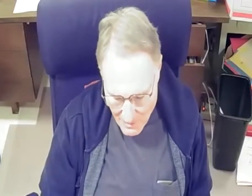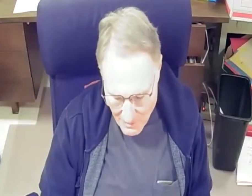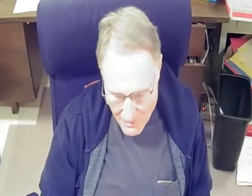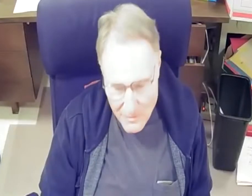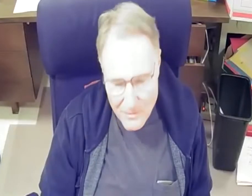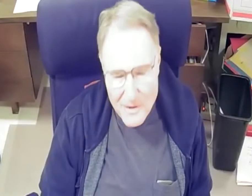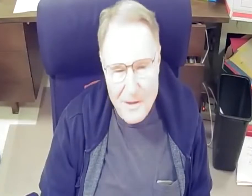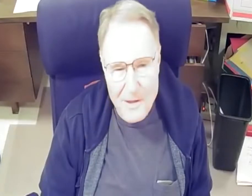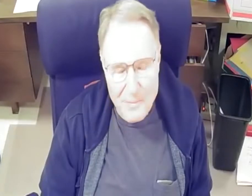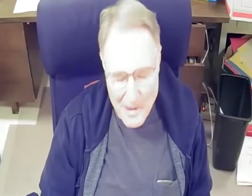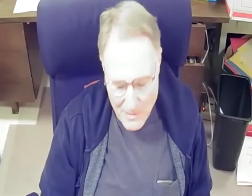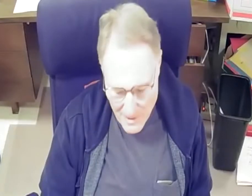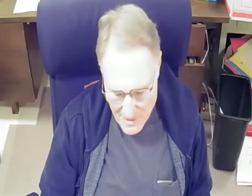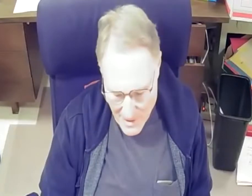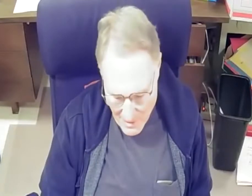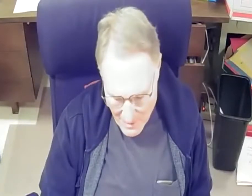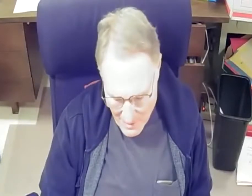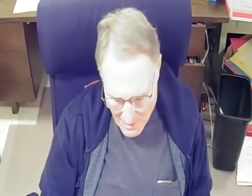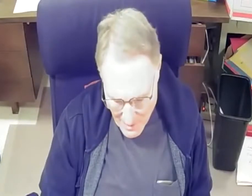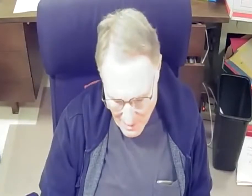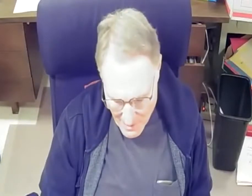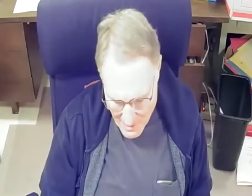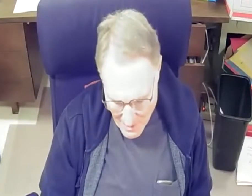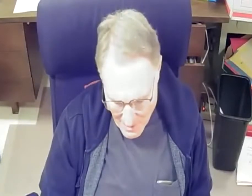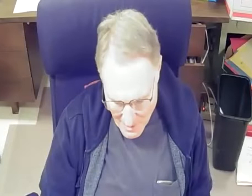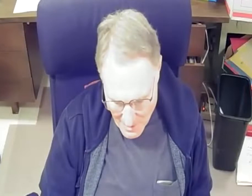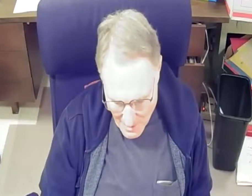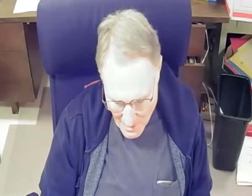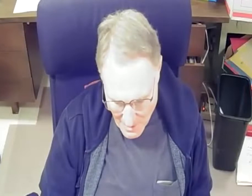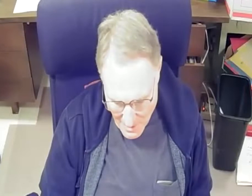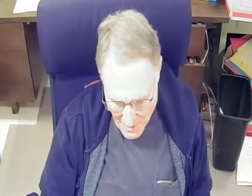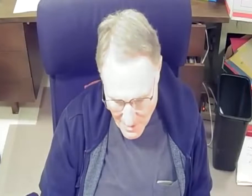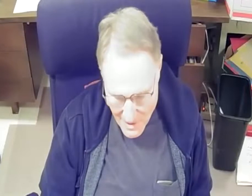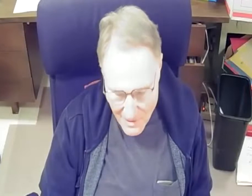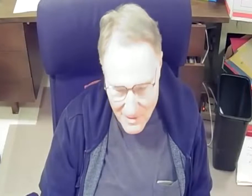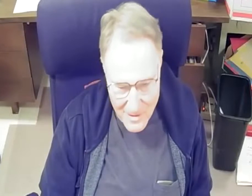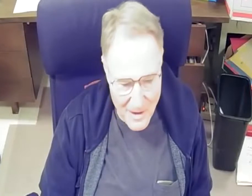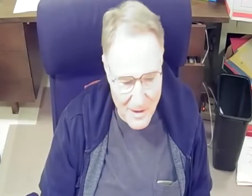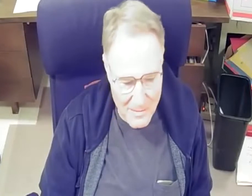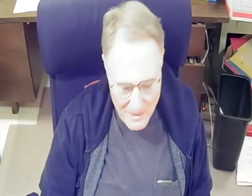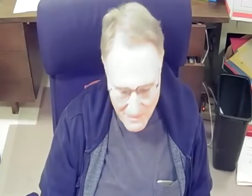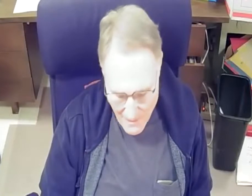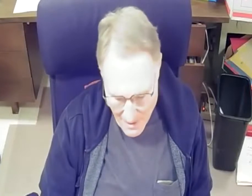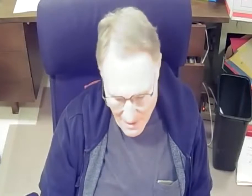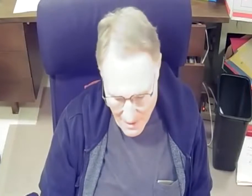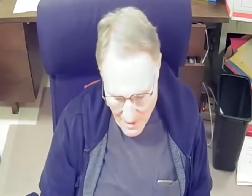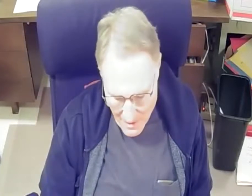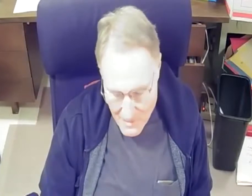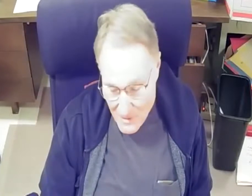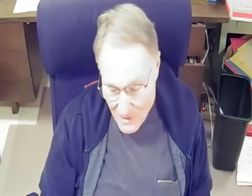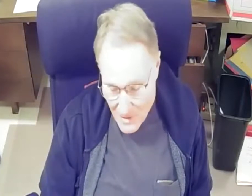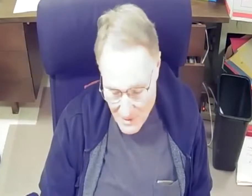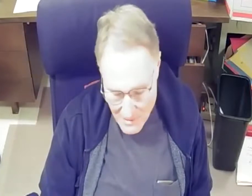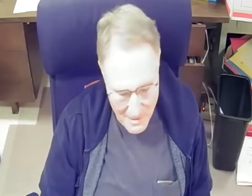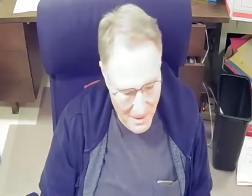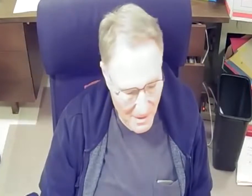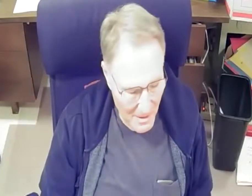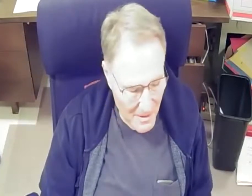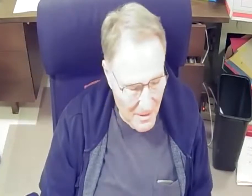three priorities: housing, climate change, and county engagement, community engagement. And